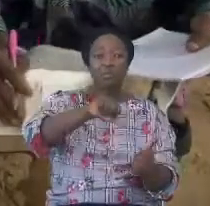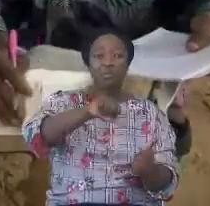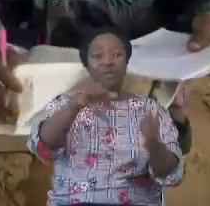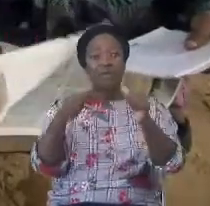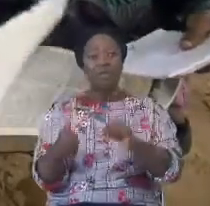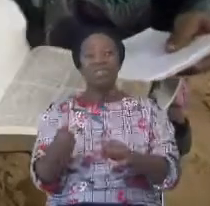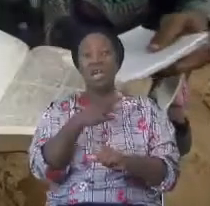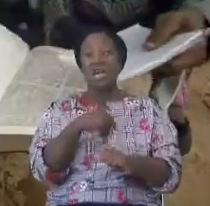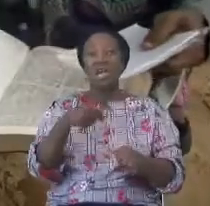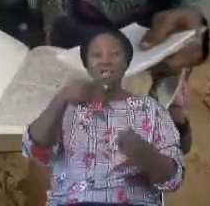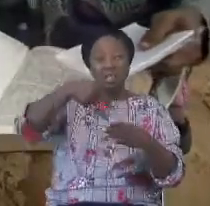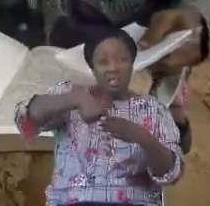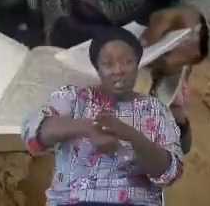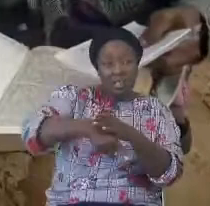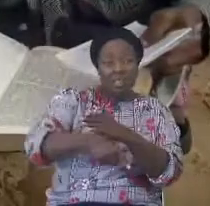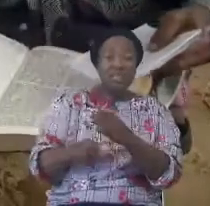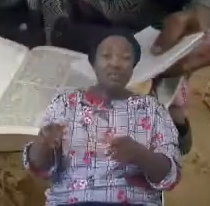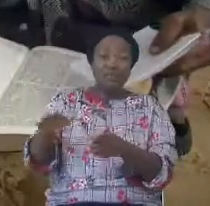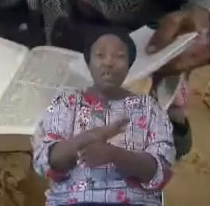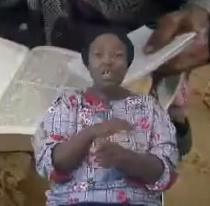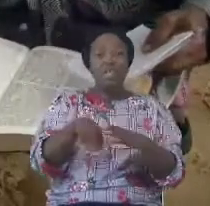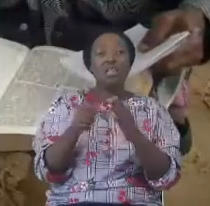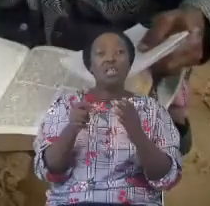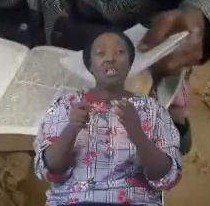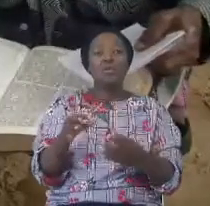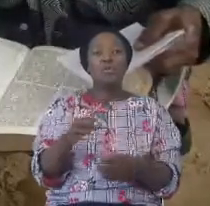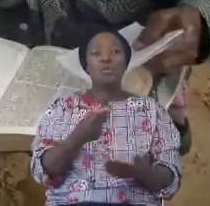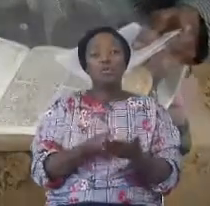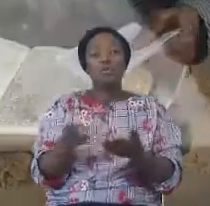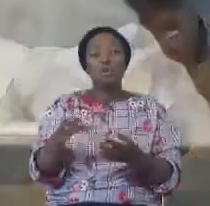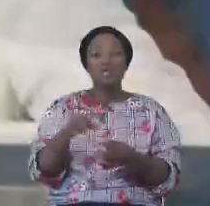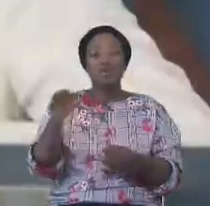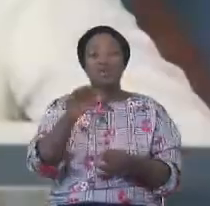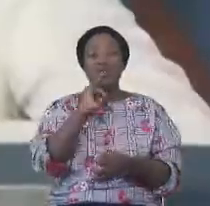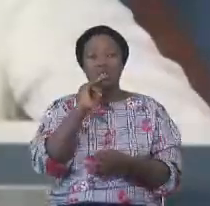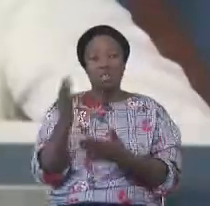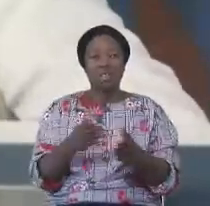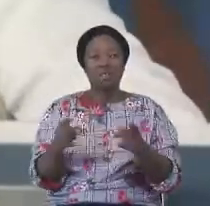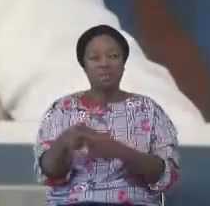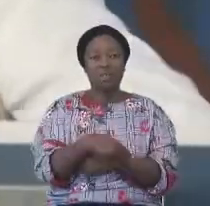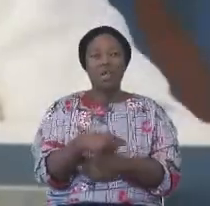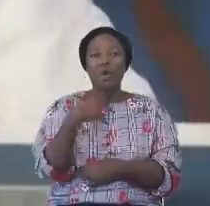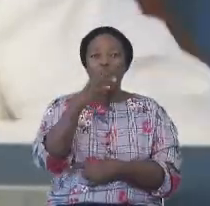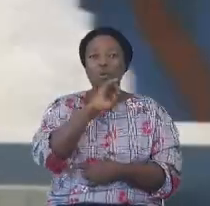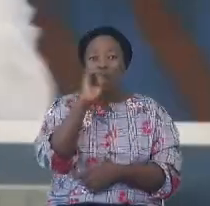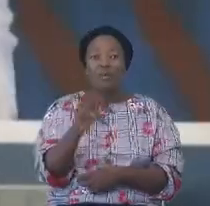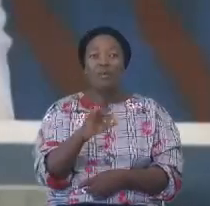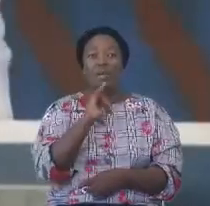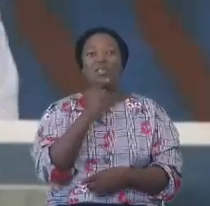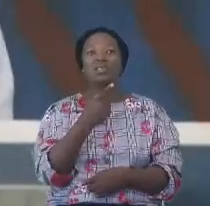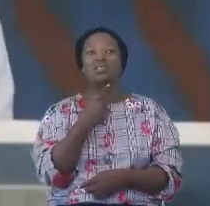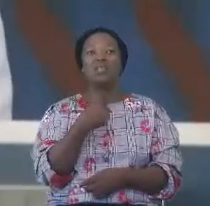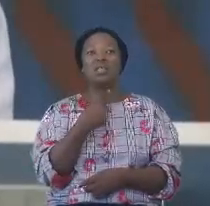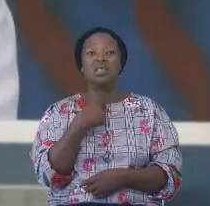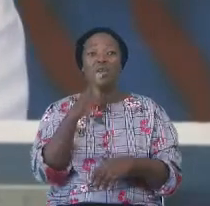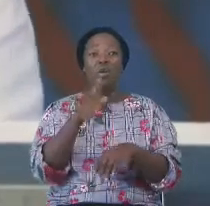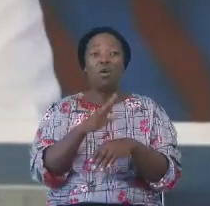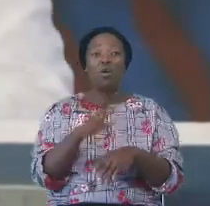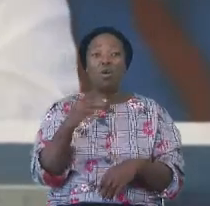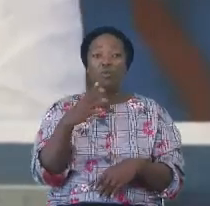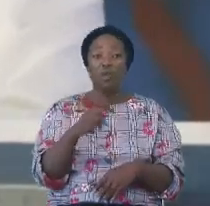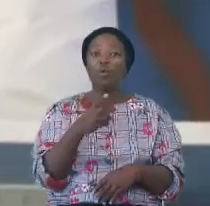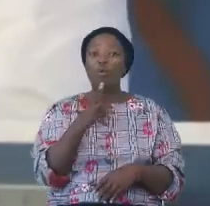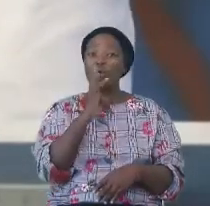Sanctification is available today. And the baptism, immersion in the Holy Ghost is available